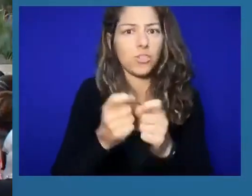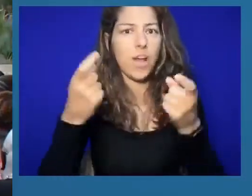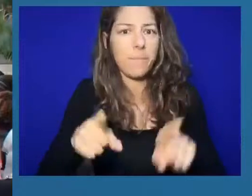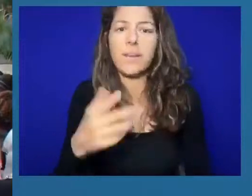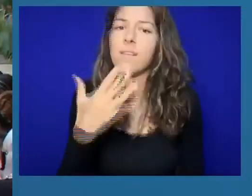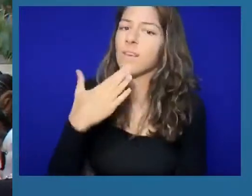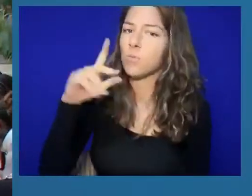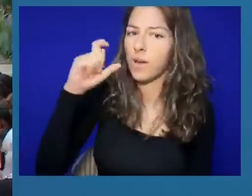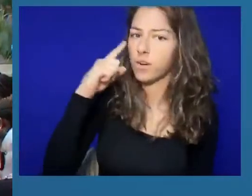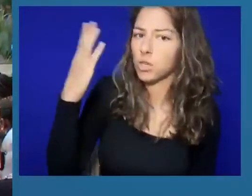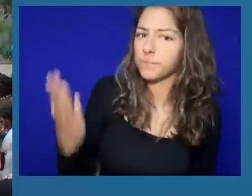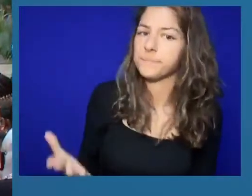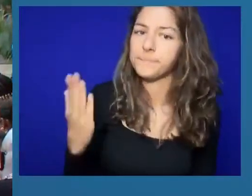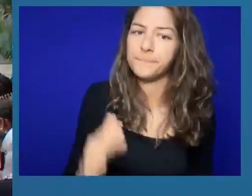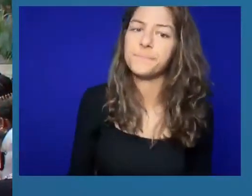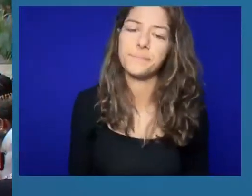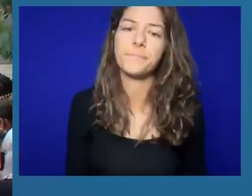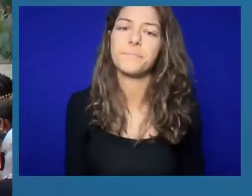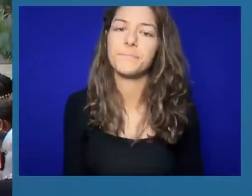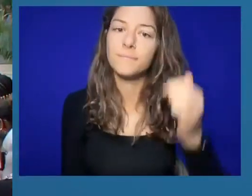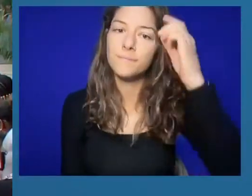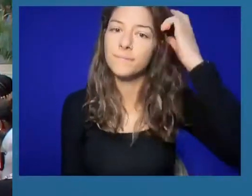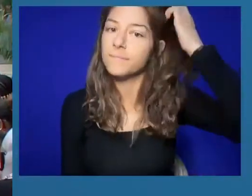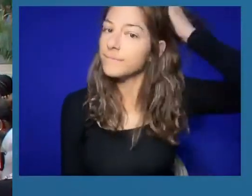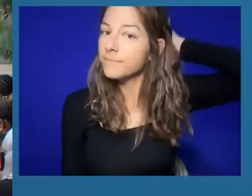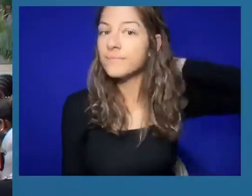Thank you. Thank you.